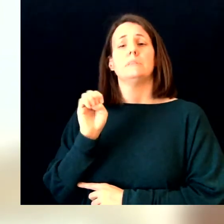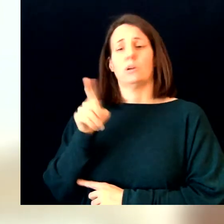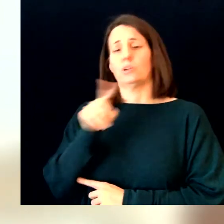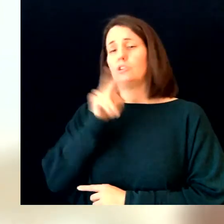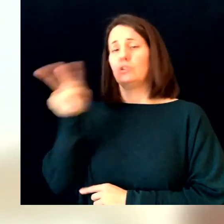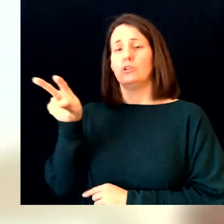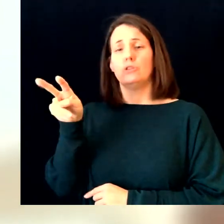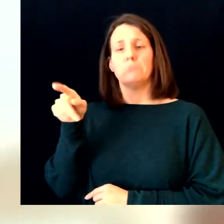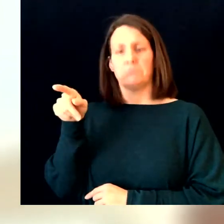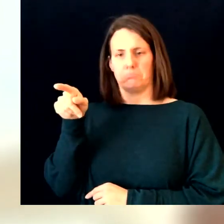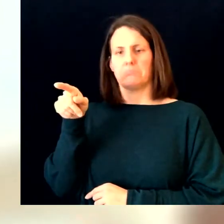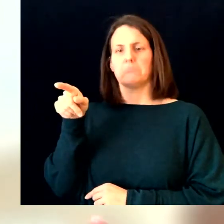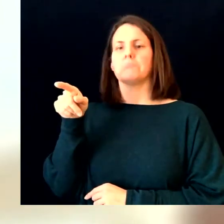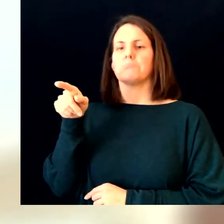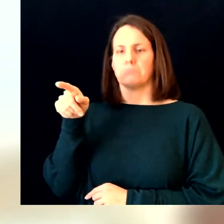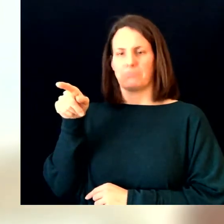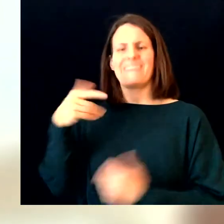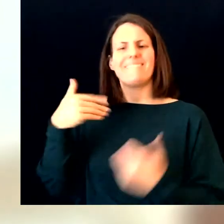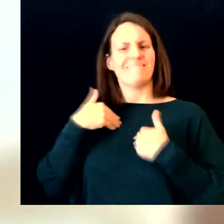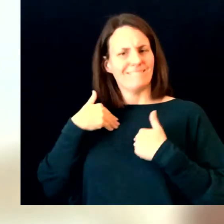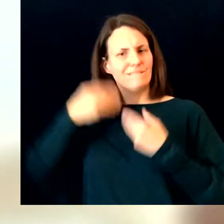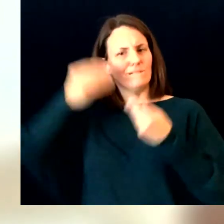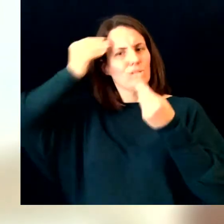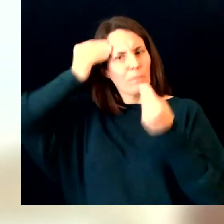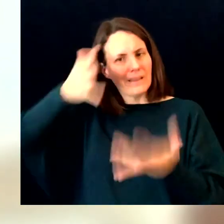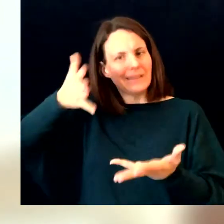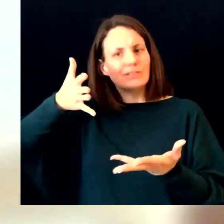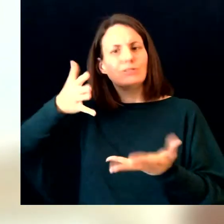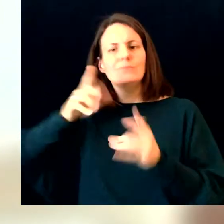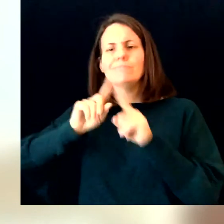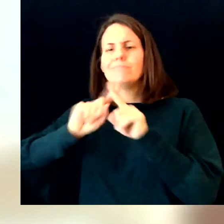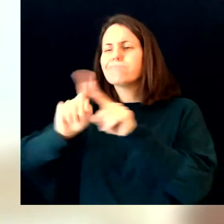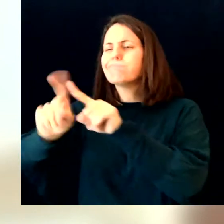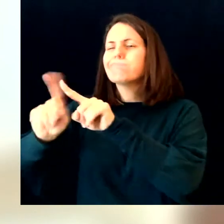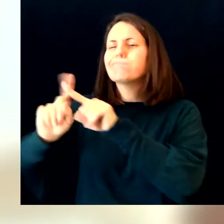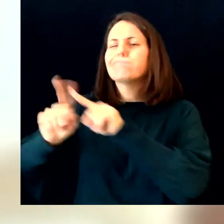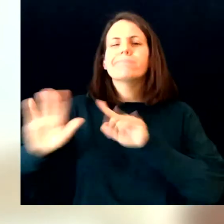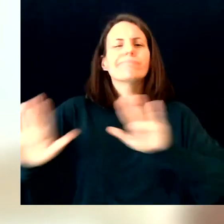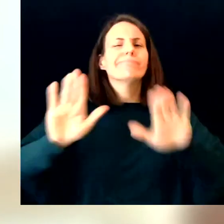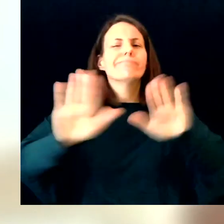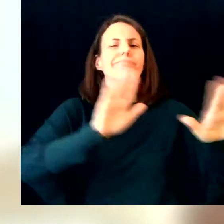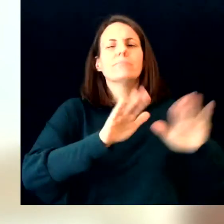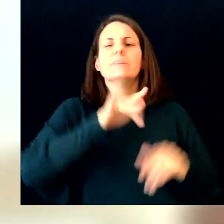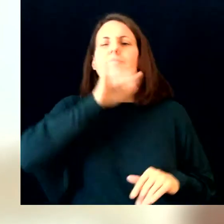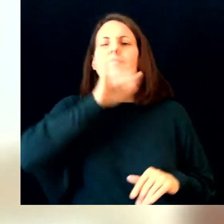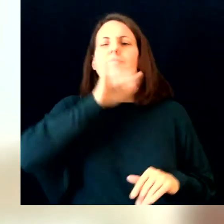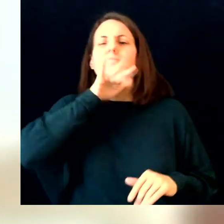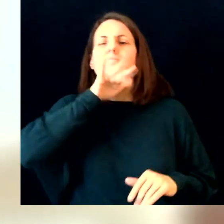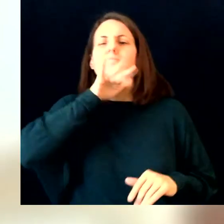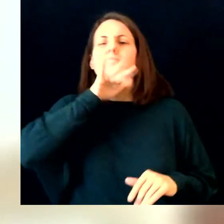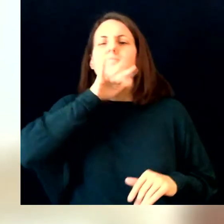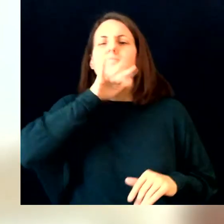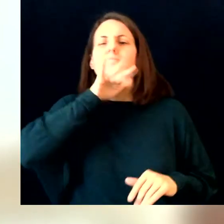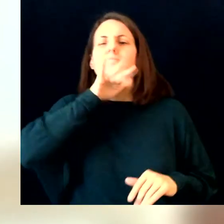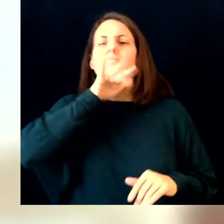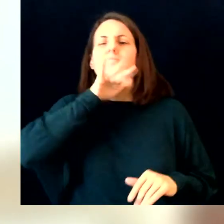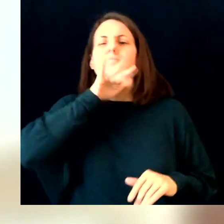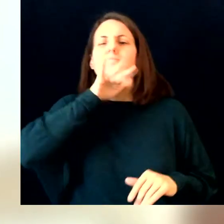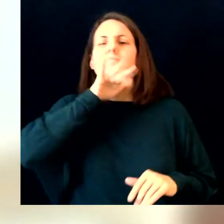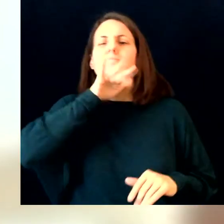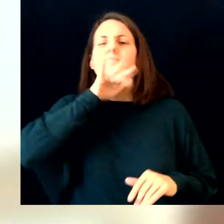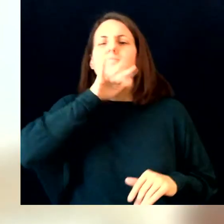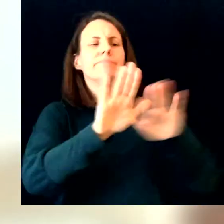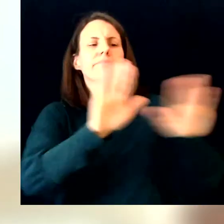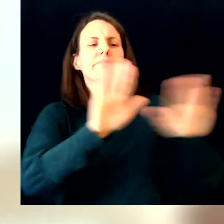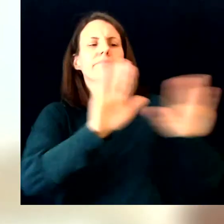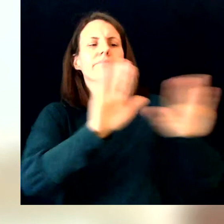facilities where we test and measure the quantity, how much of the virus genetic material is detectable. And